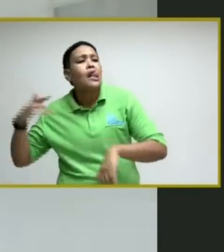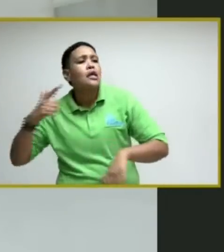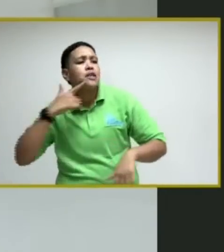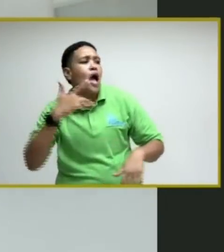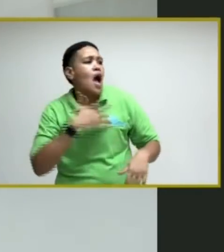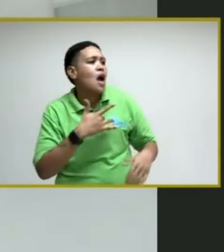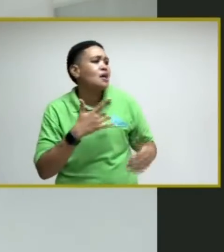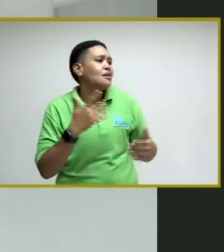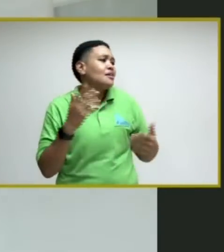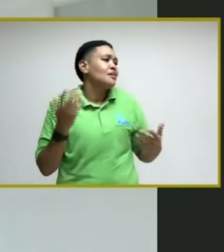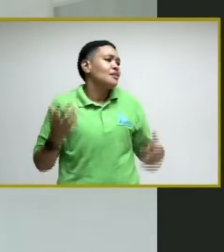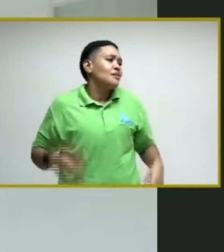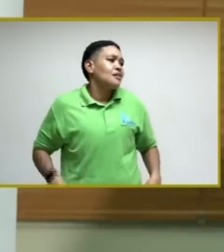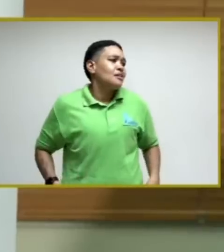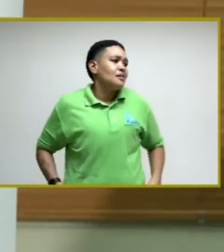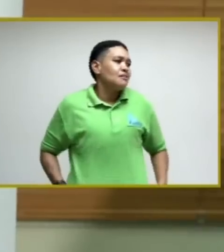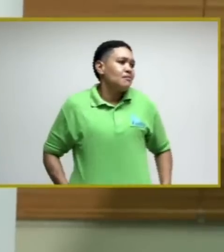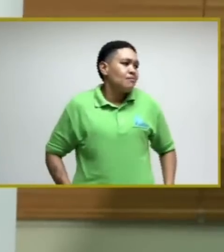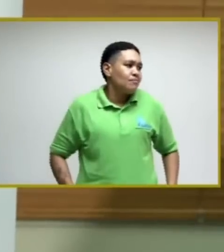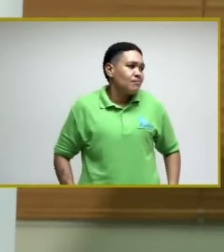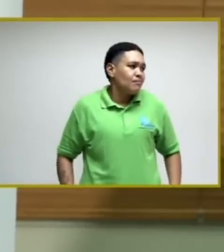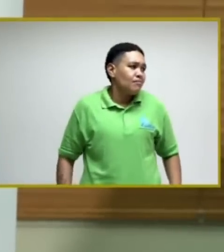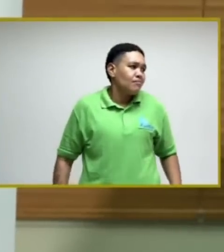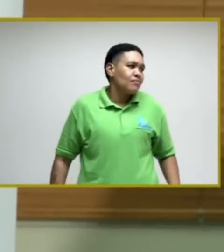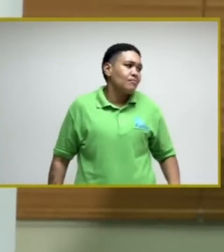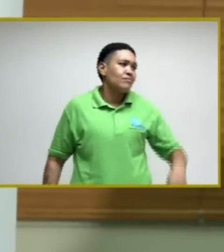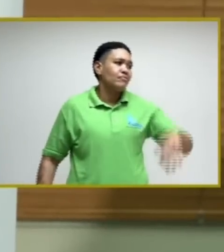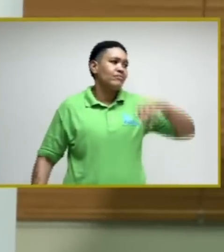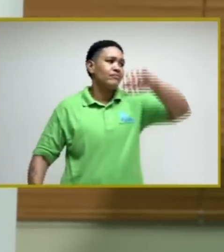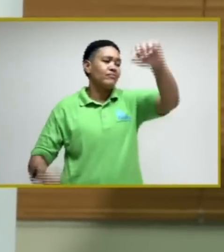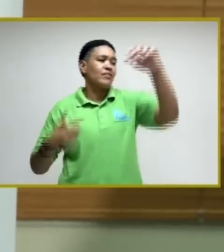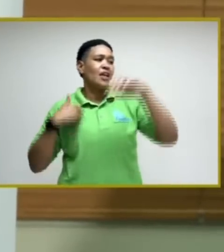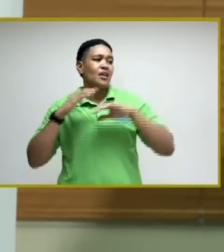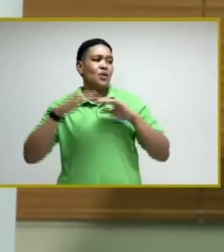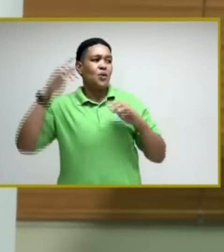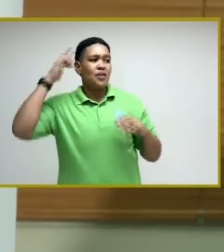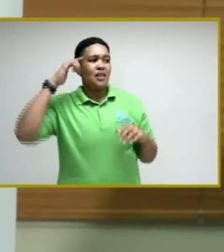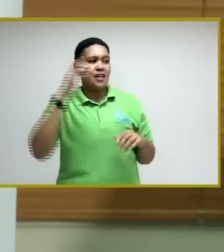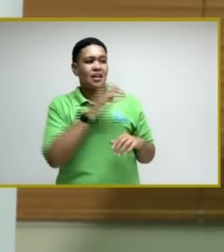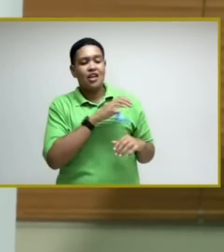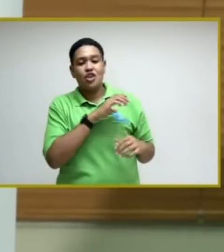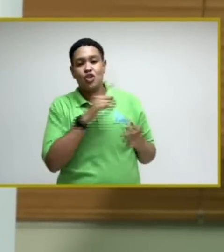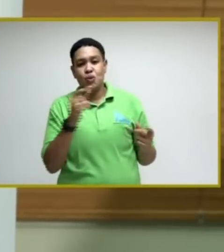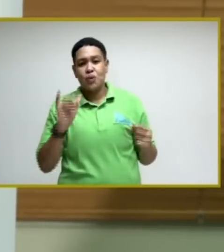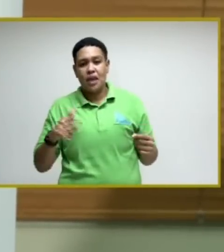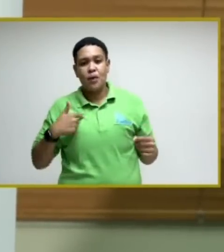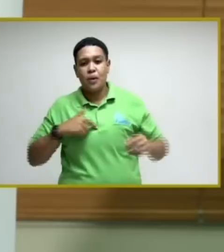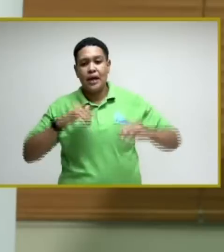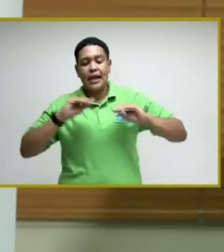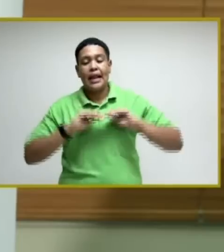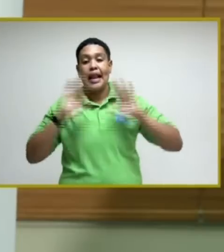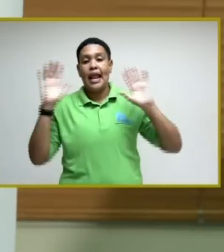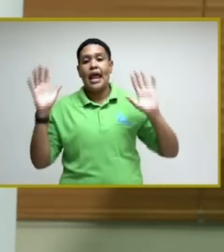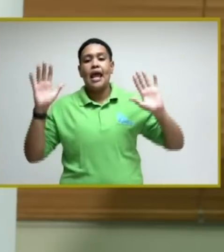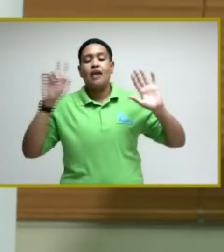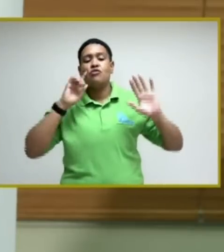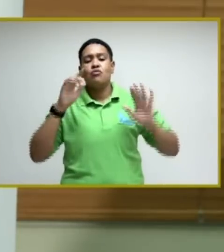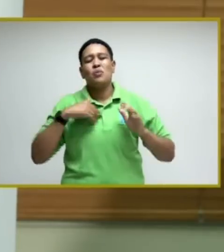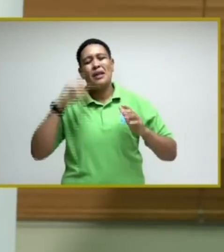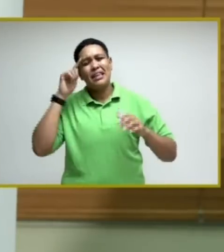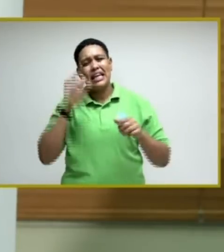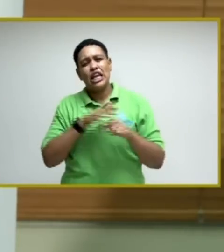been caused by COVID-19. I don't think the clinicians do that. I mean, CMO can comment on that, but we are very clear in terms of, I think we have